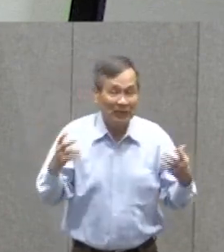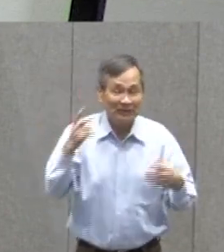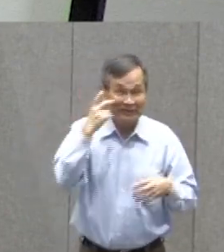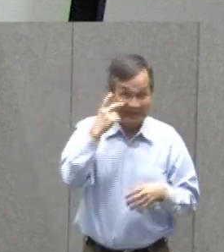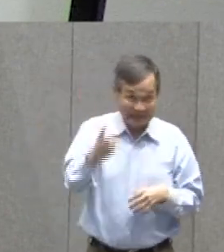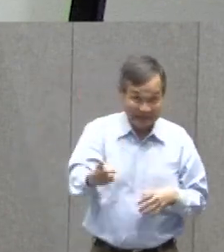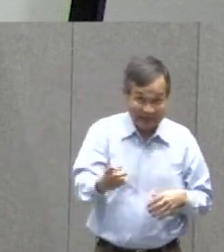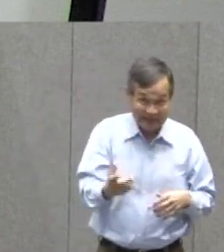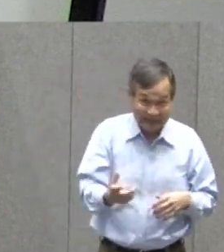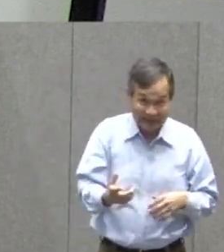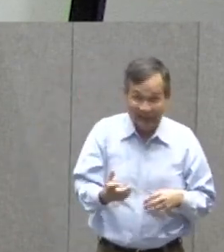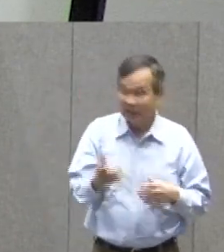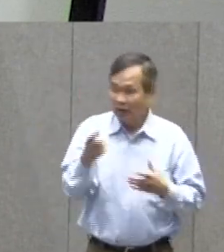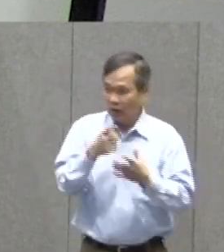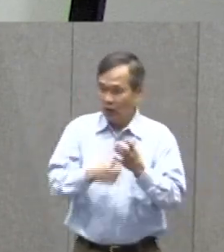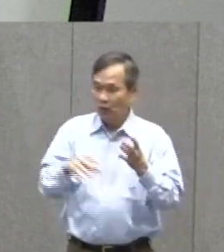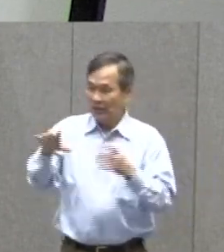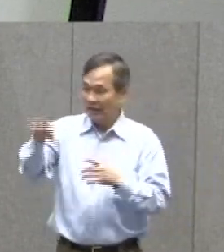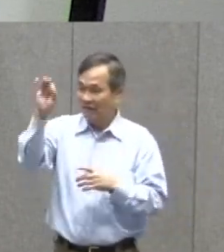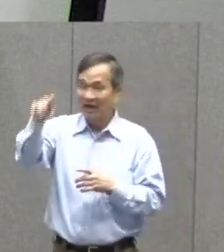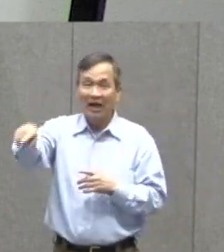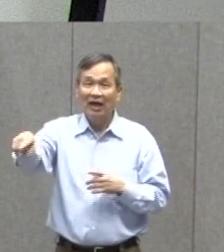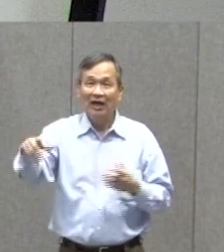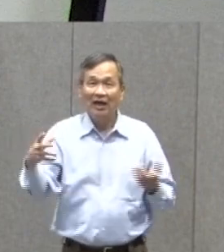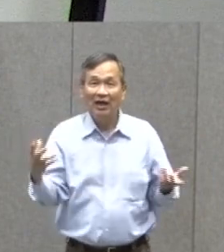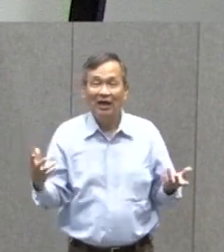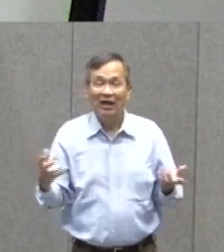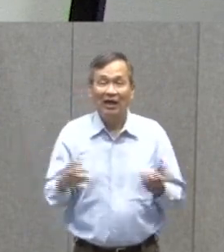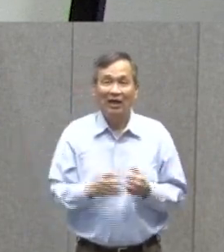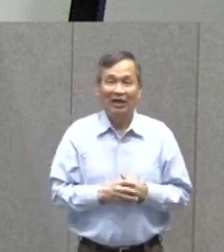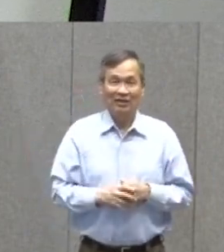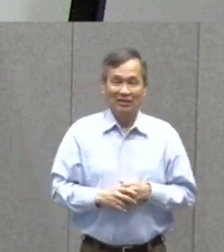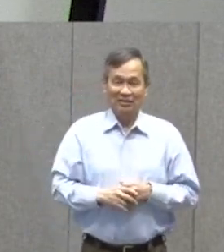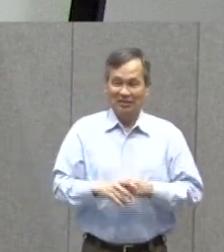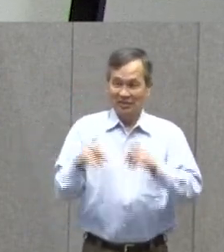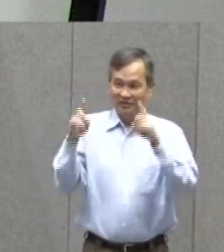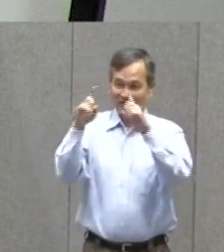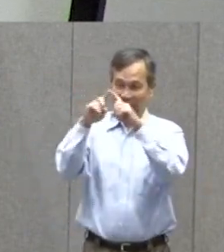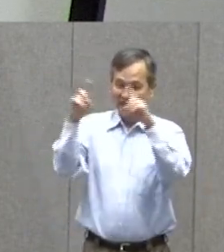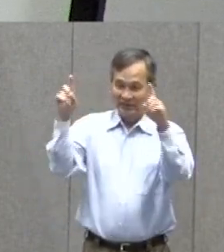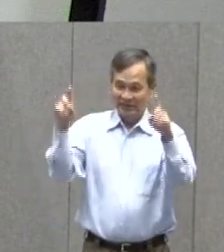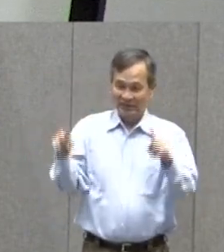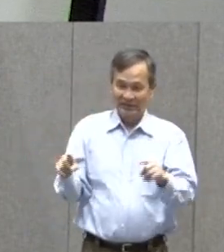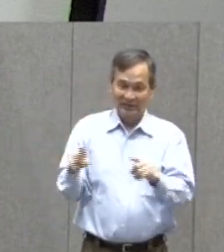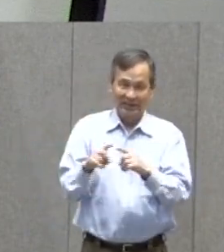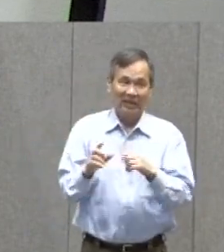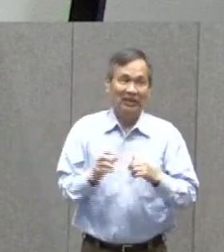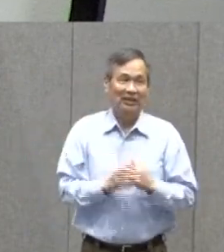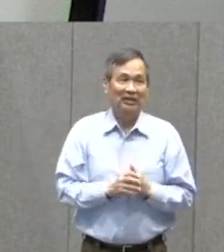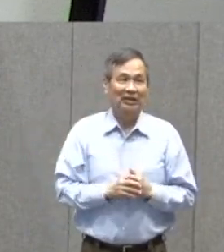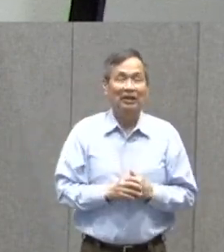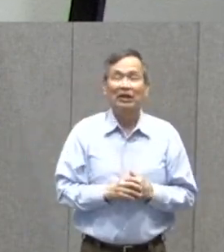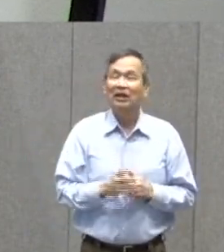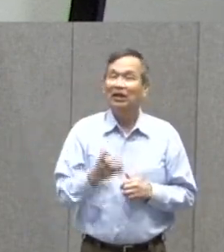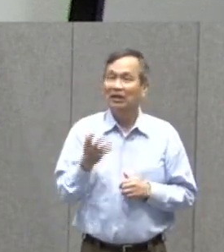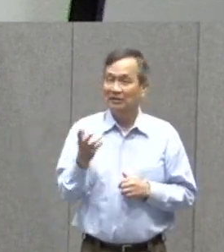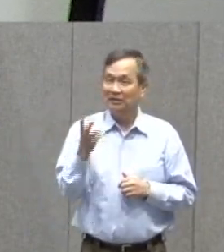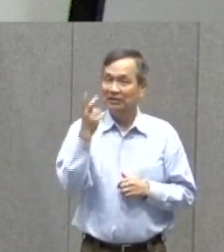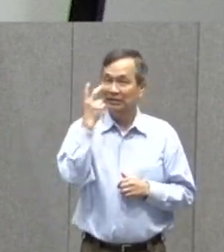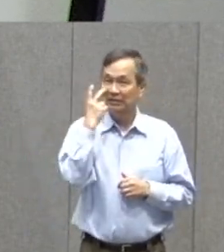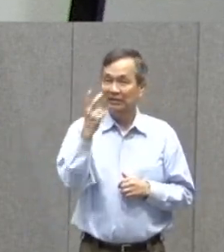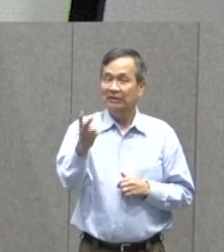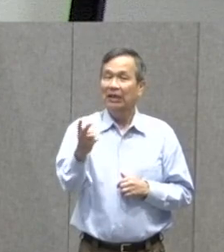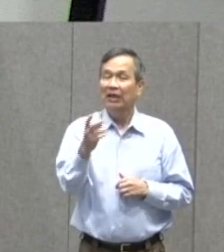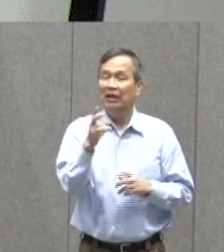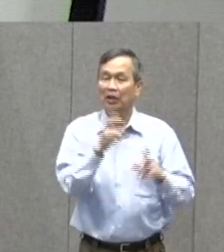here, what is it that they found? They have signs, people that are on the street, and they have